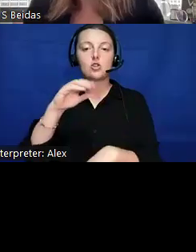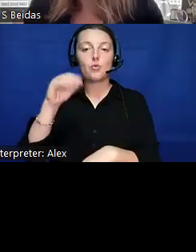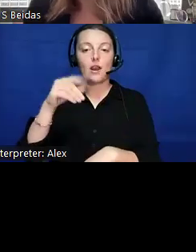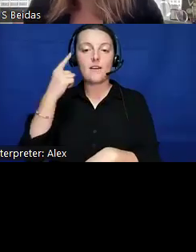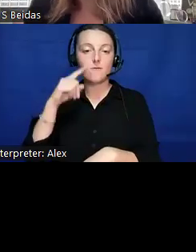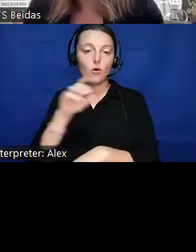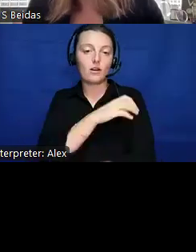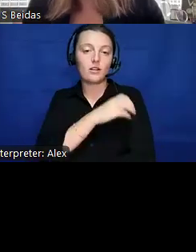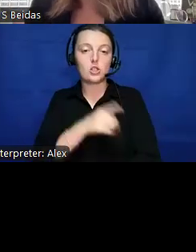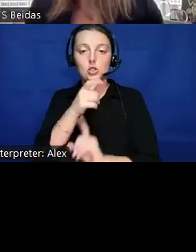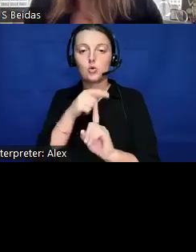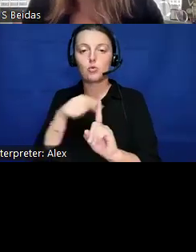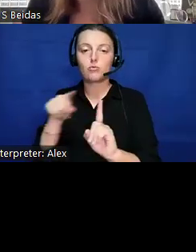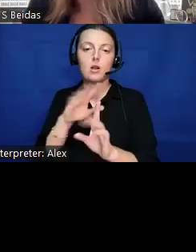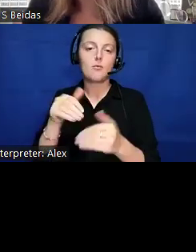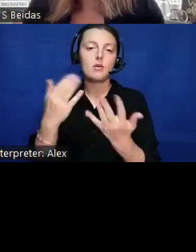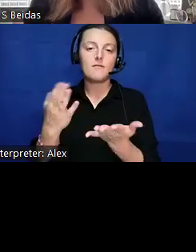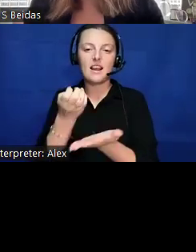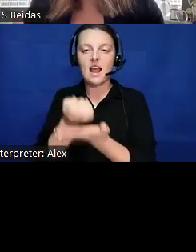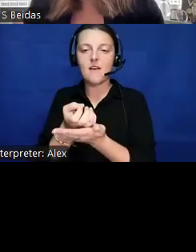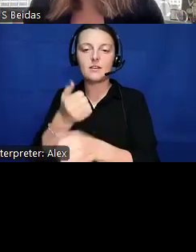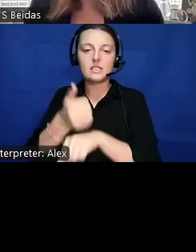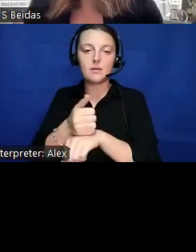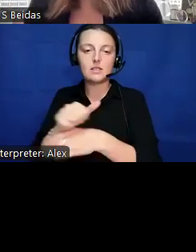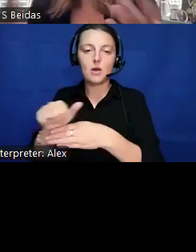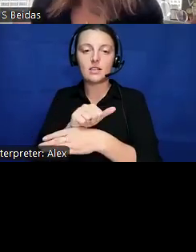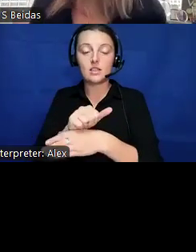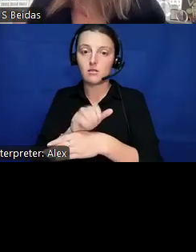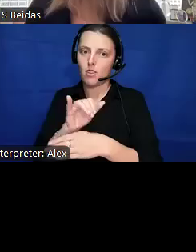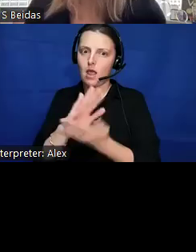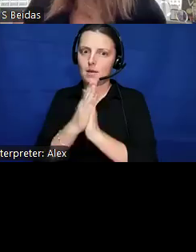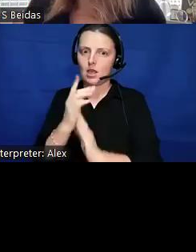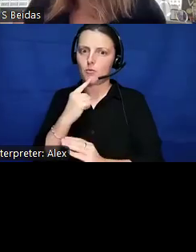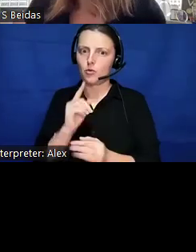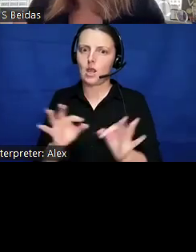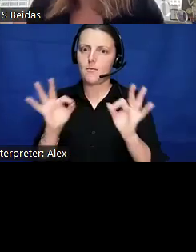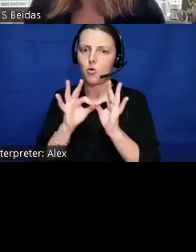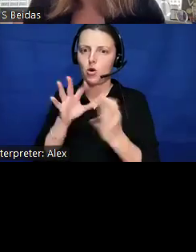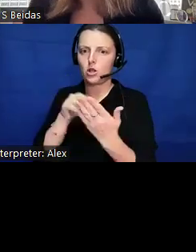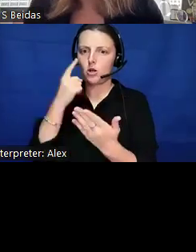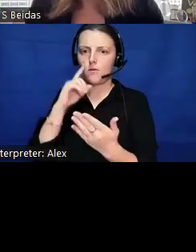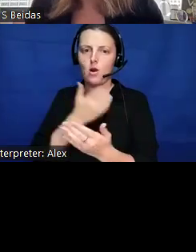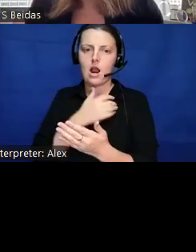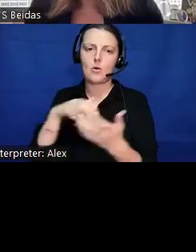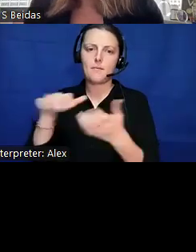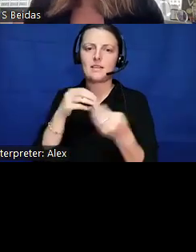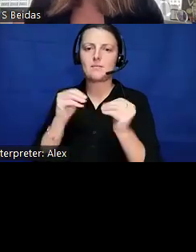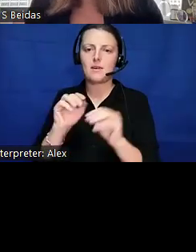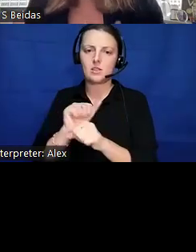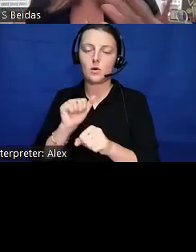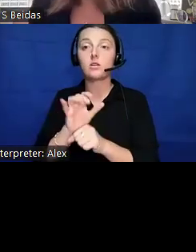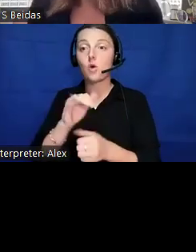really important learning from our mixed methods work. And so, you can see how that partnership allowed